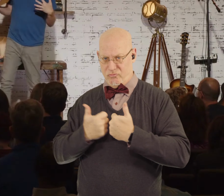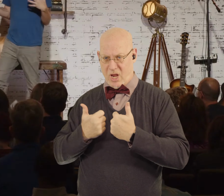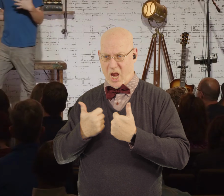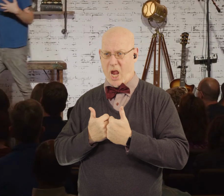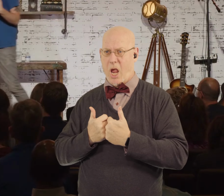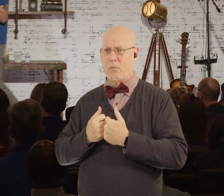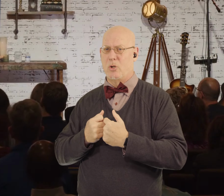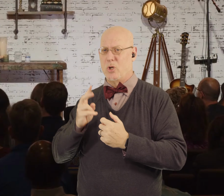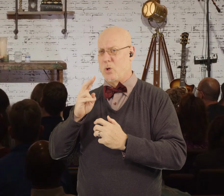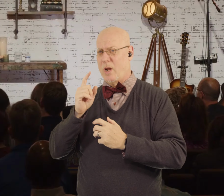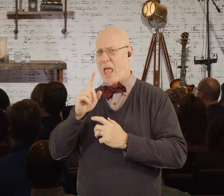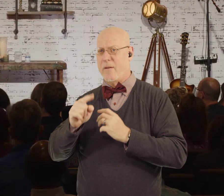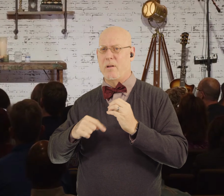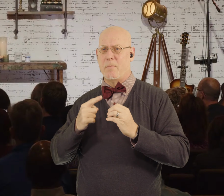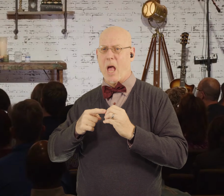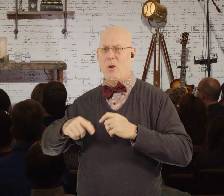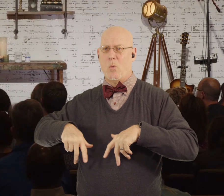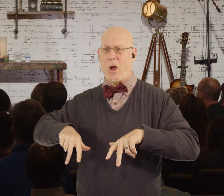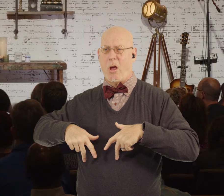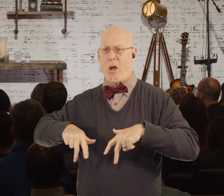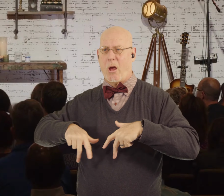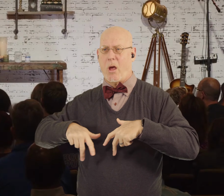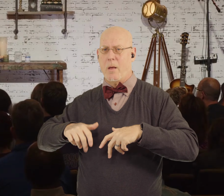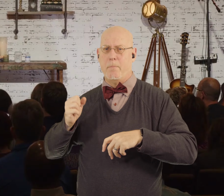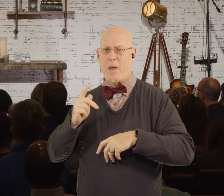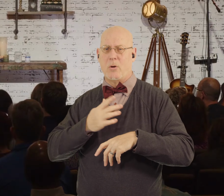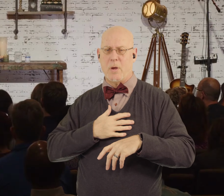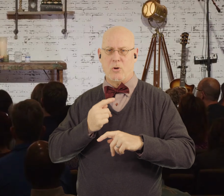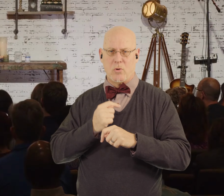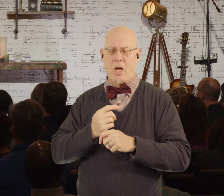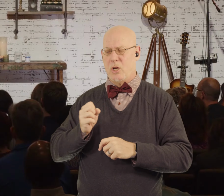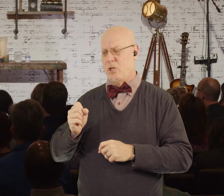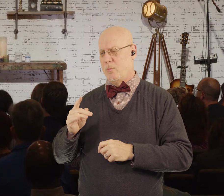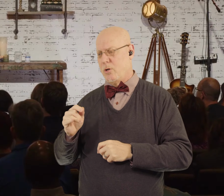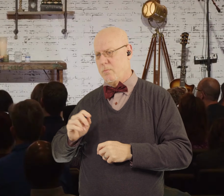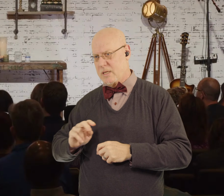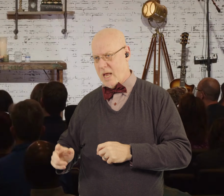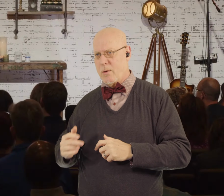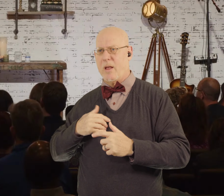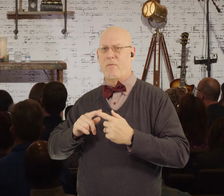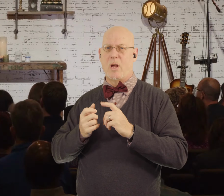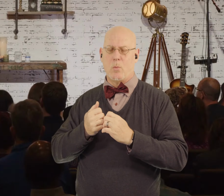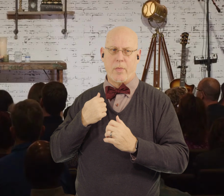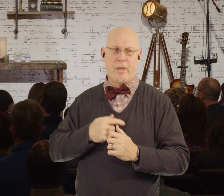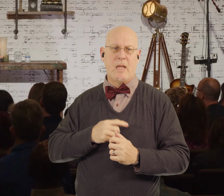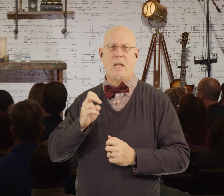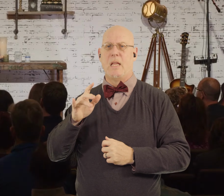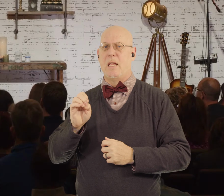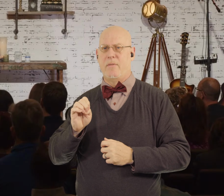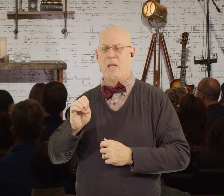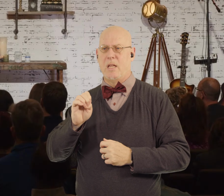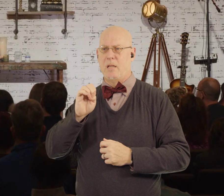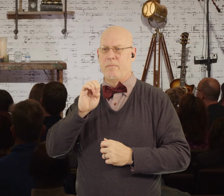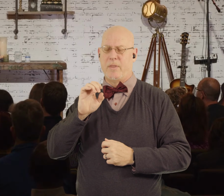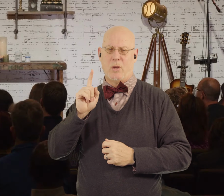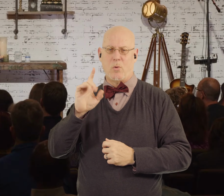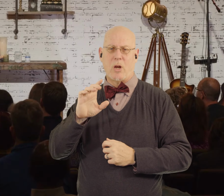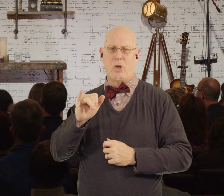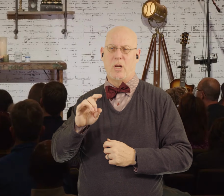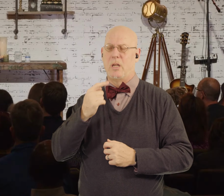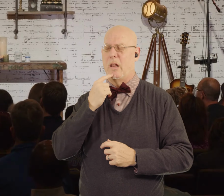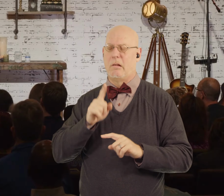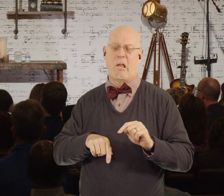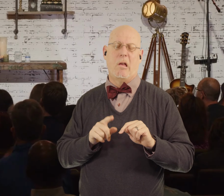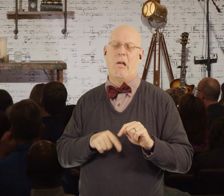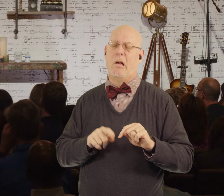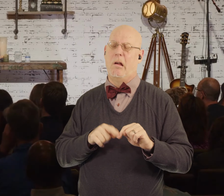come out of the game at the end of the game, and 2.5 miles, we got to hoof it back to my truck. And so Spurgeon's beside me, and we had friends with us, and Evie just, you know,